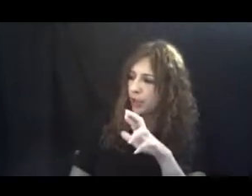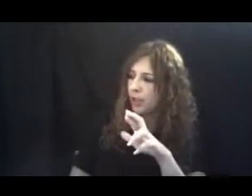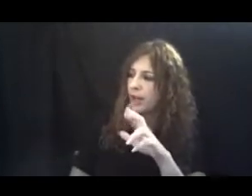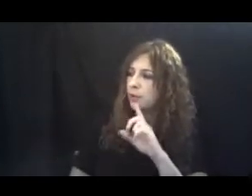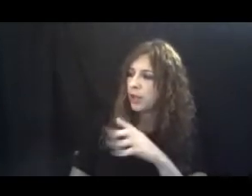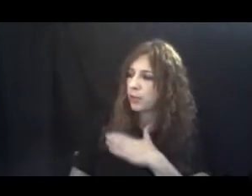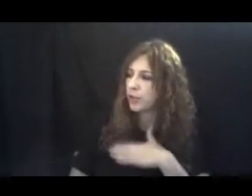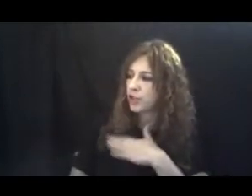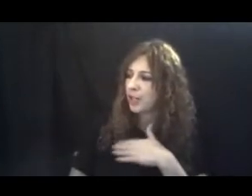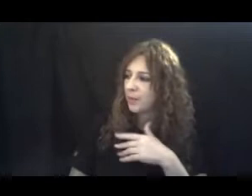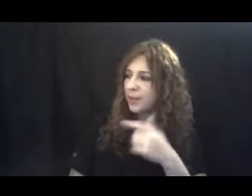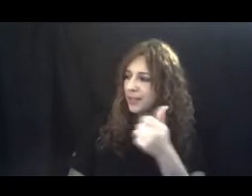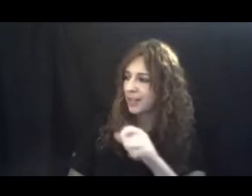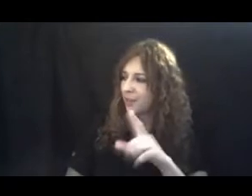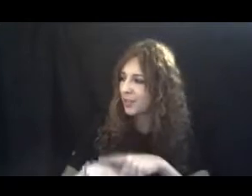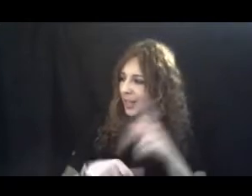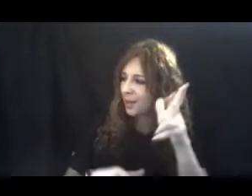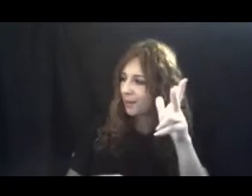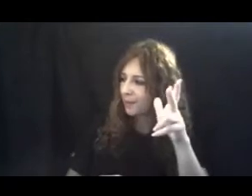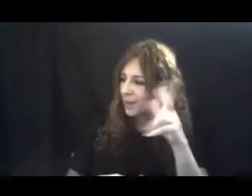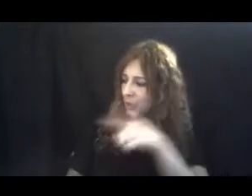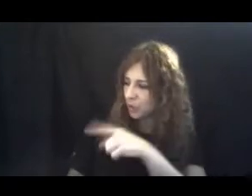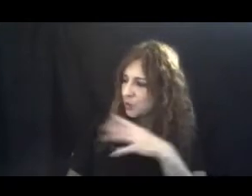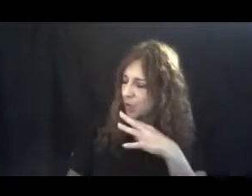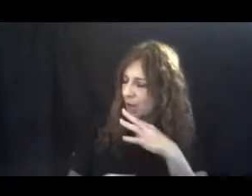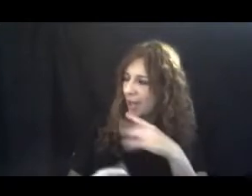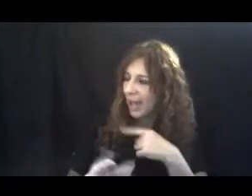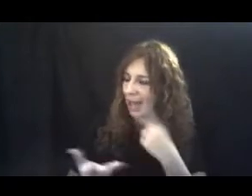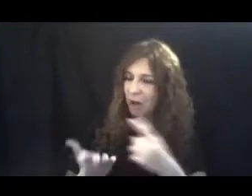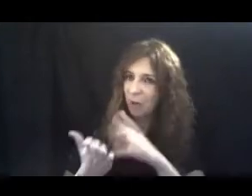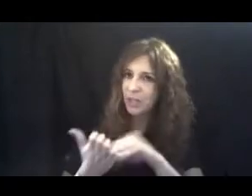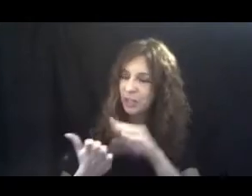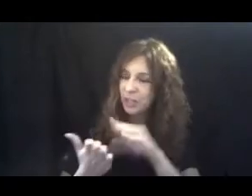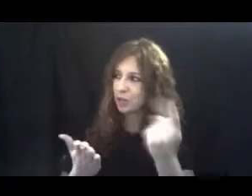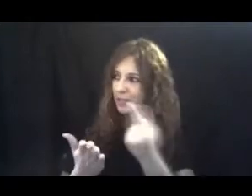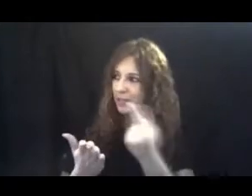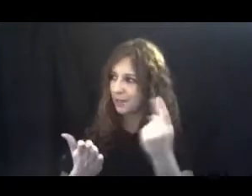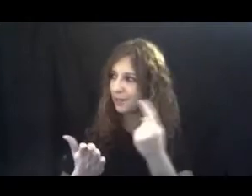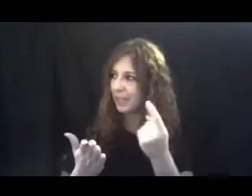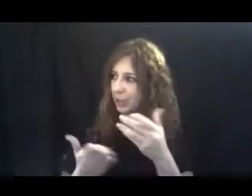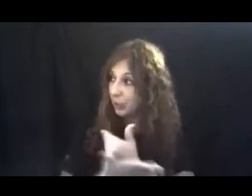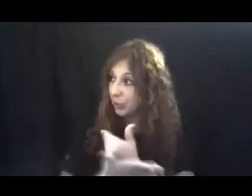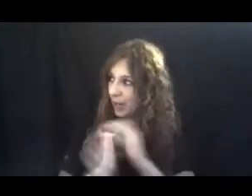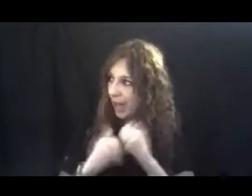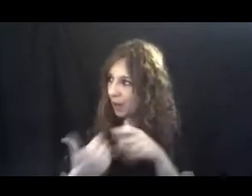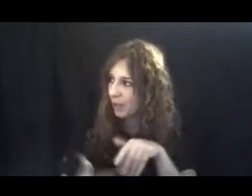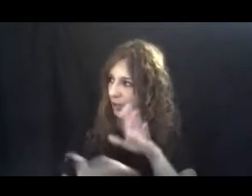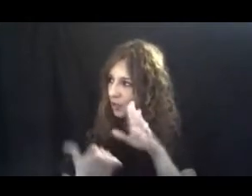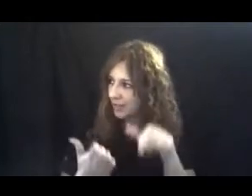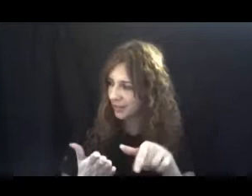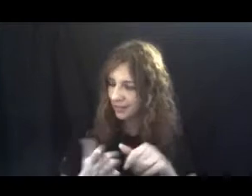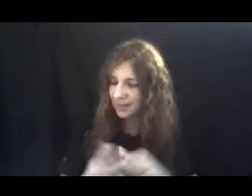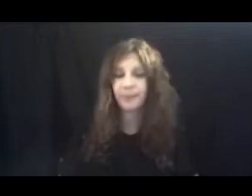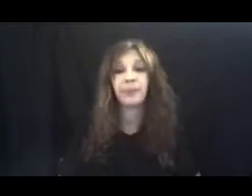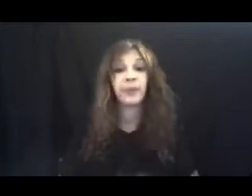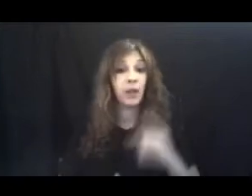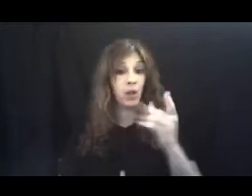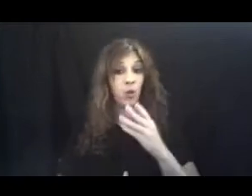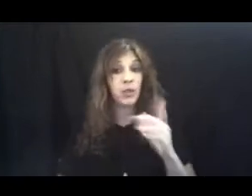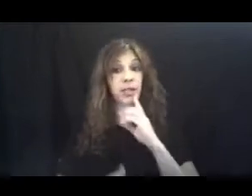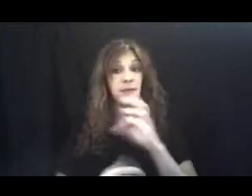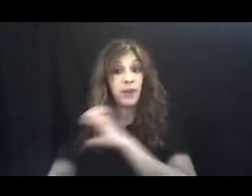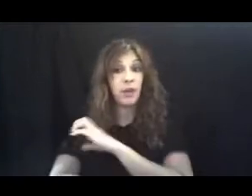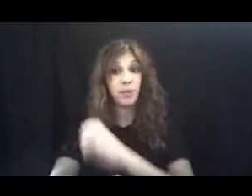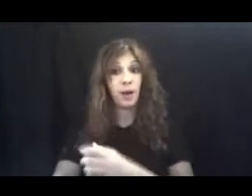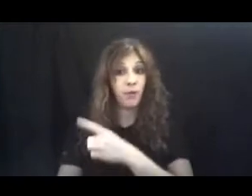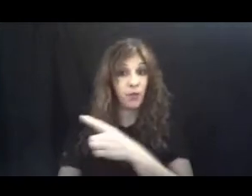time we talk, I feel like I learn something new about how we address this. And one of the things that's really powerful that